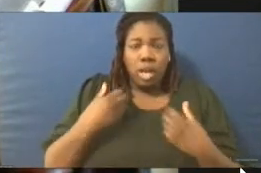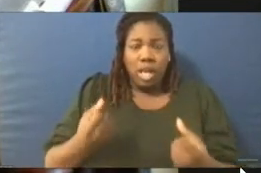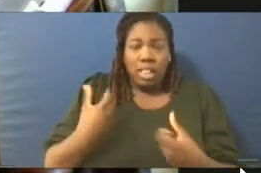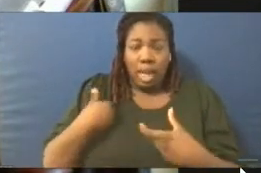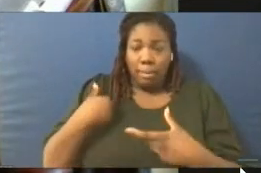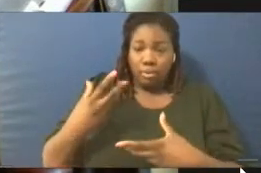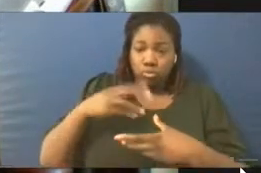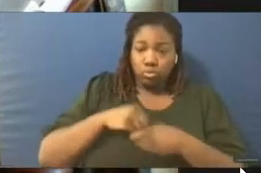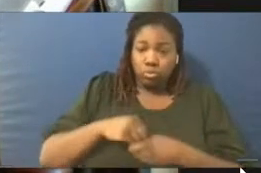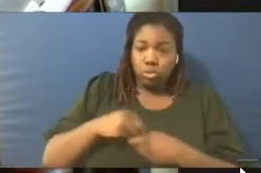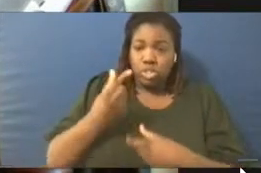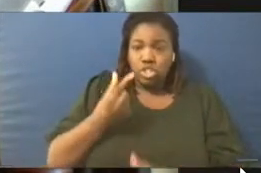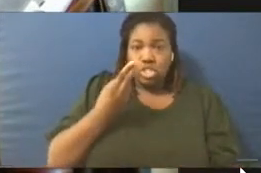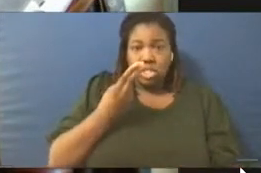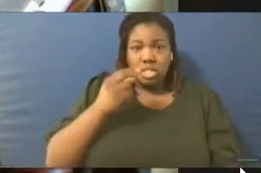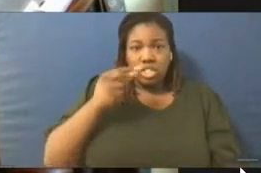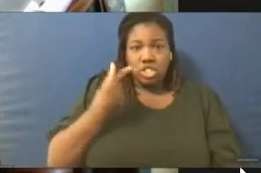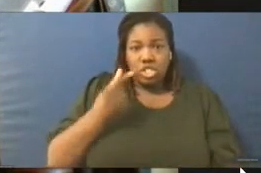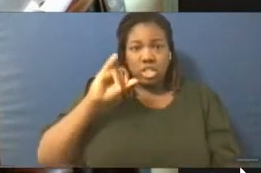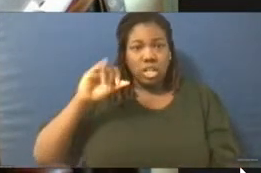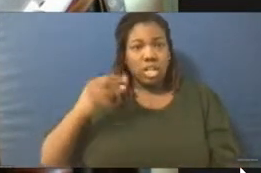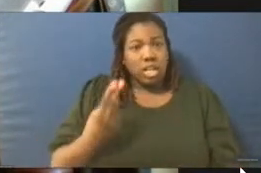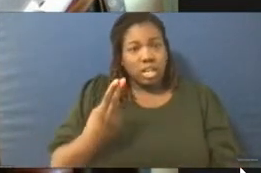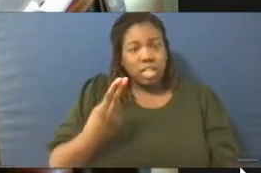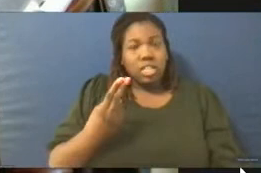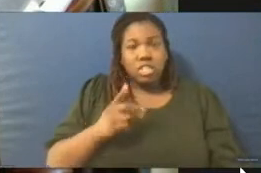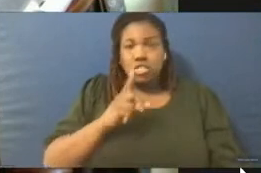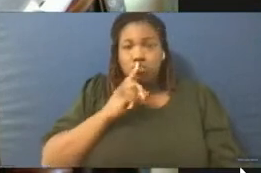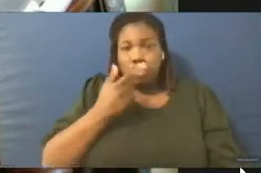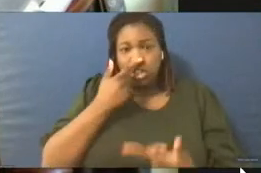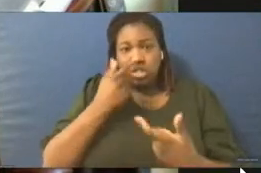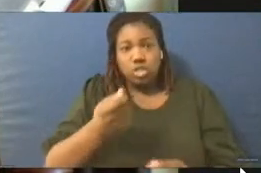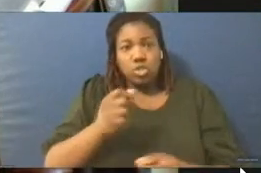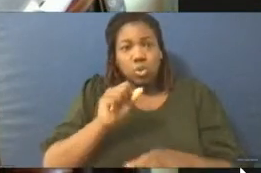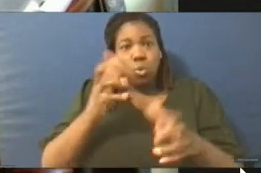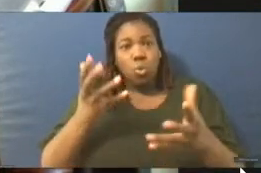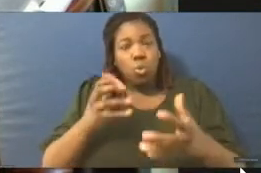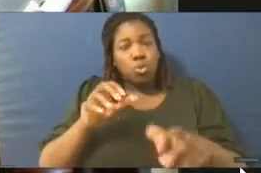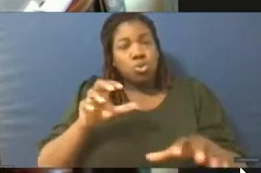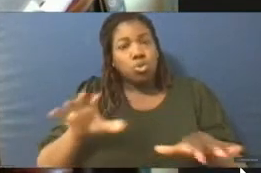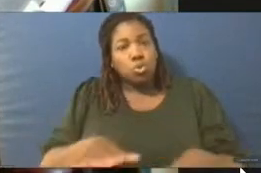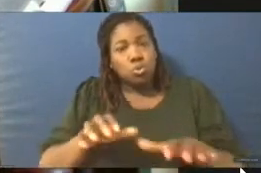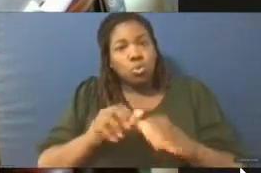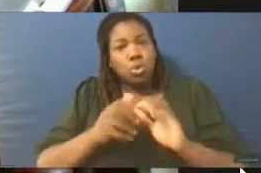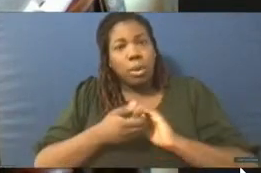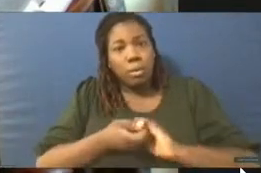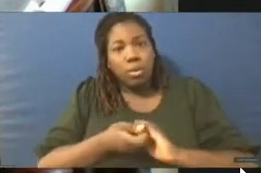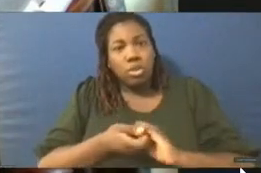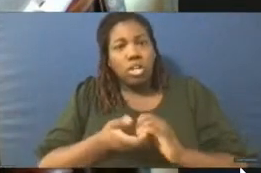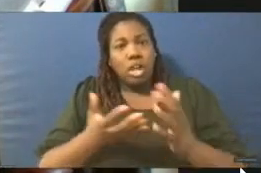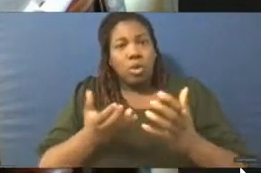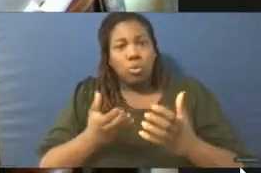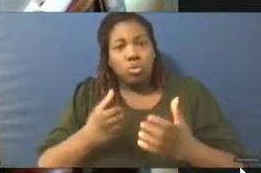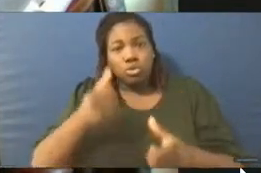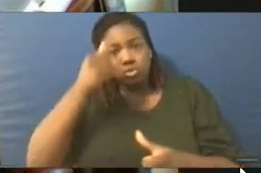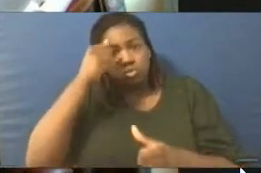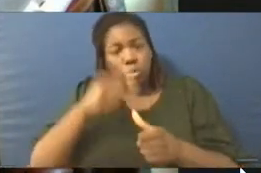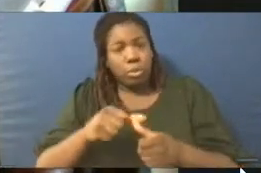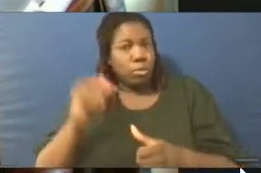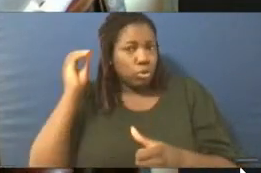the Hogg Foundation for Mental Health, who are very interested and do want to do and partner with. So I just want to keep that and put it at